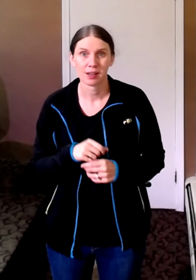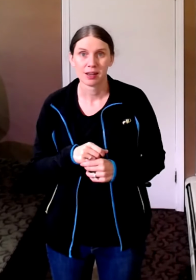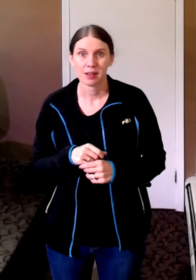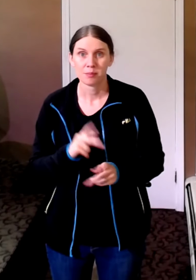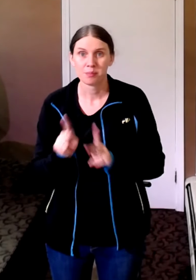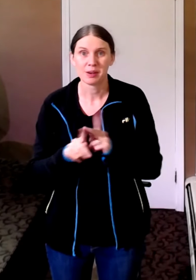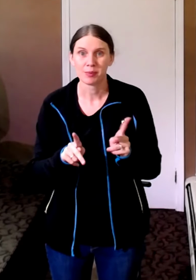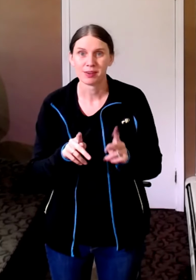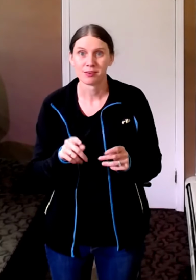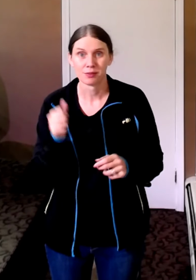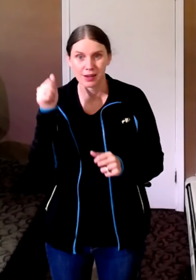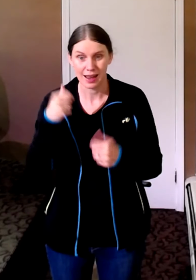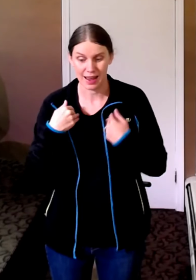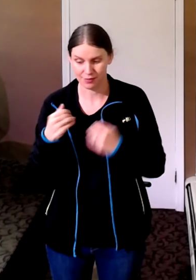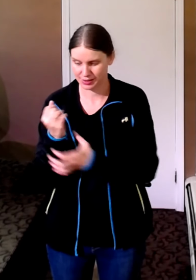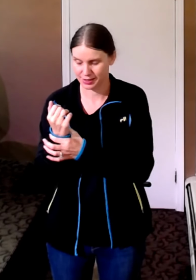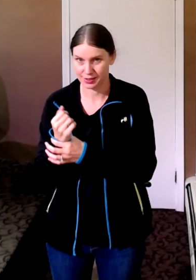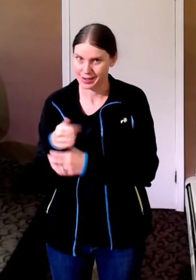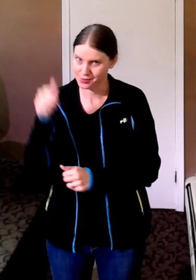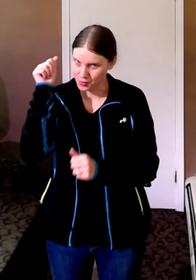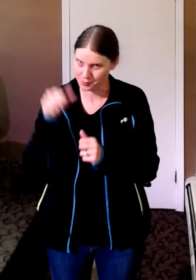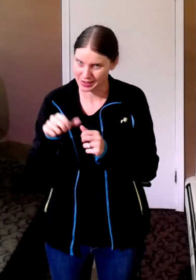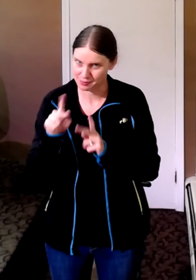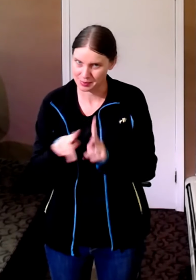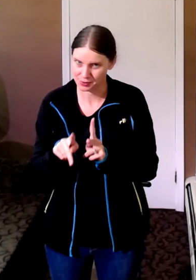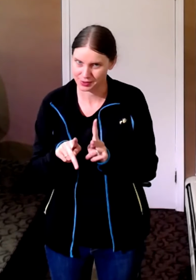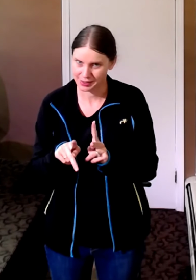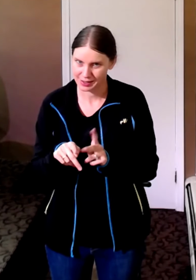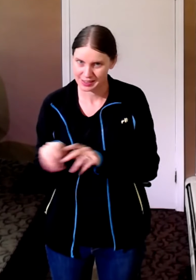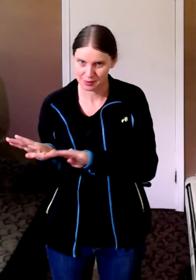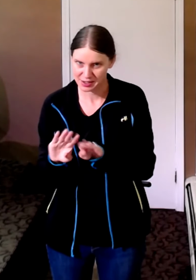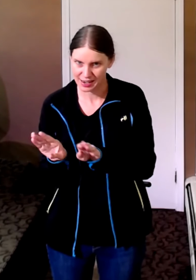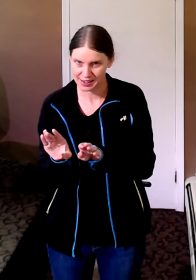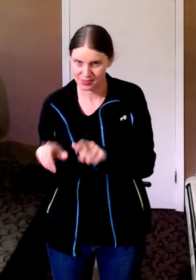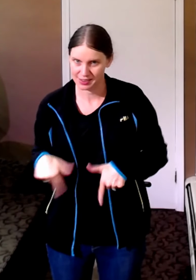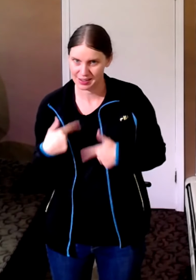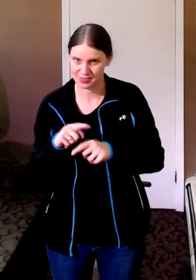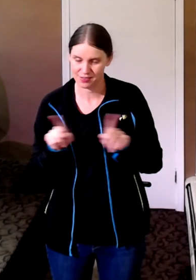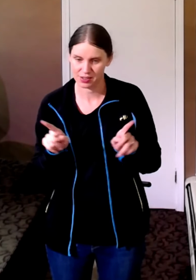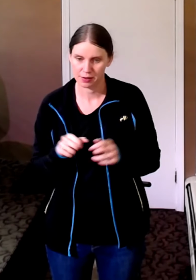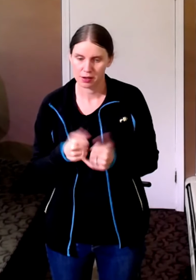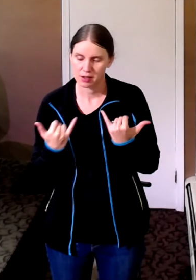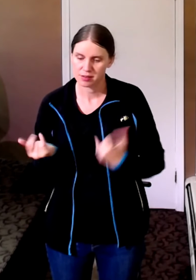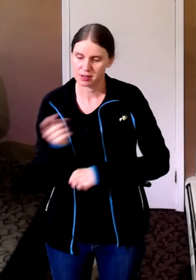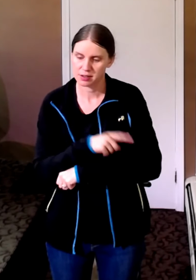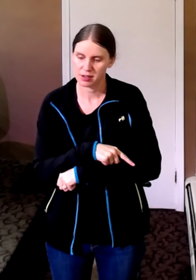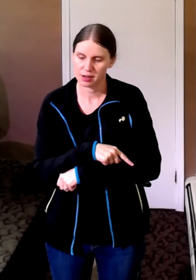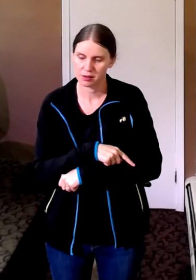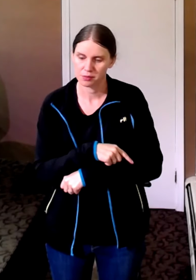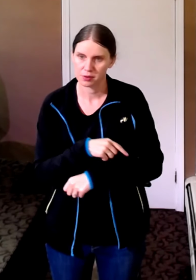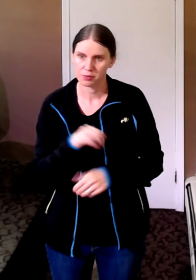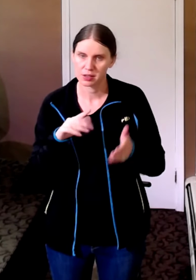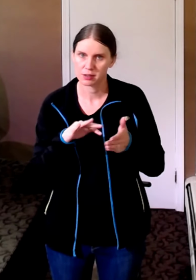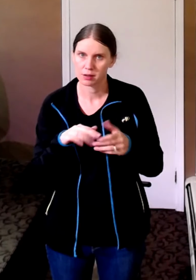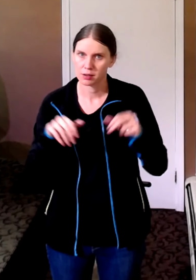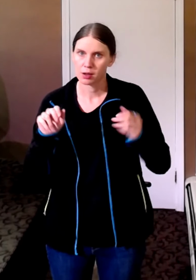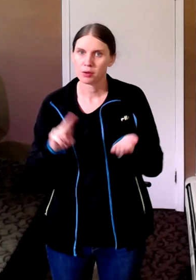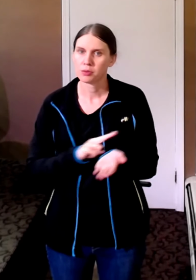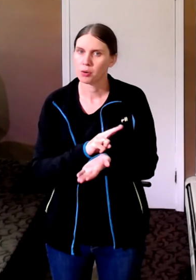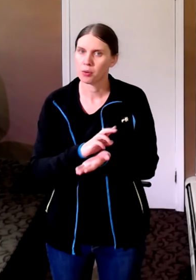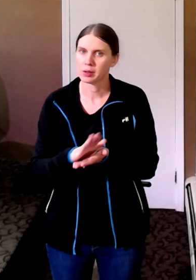differently once in a while, look at people differently. And today I'd like to look at the